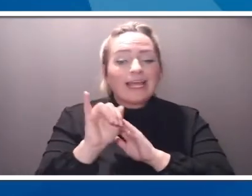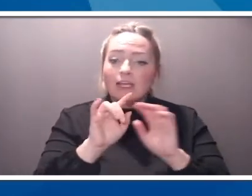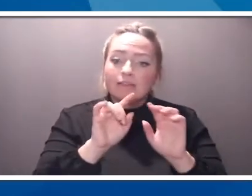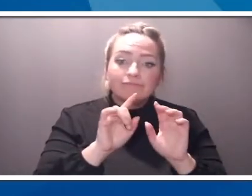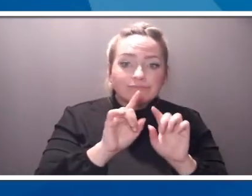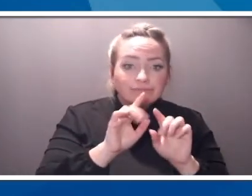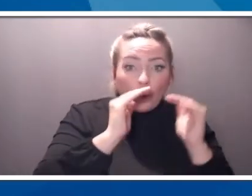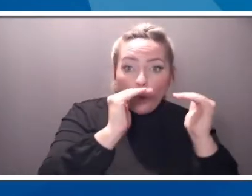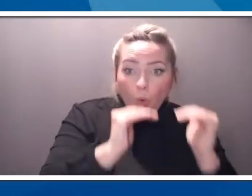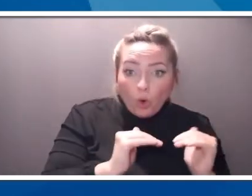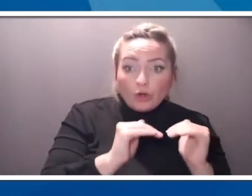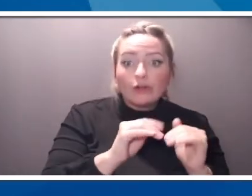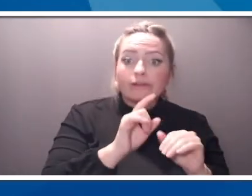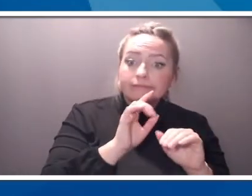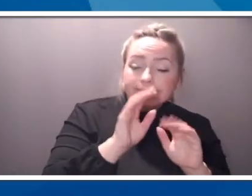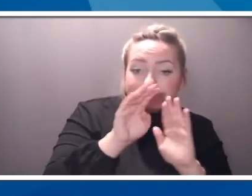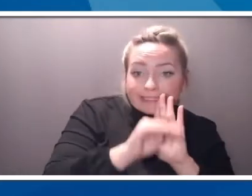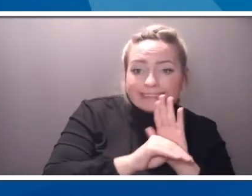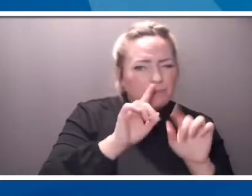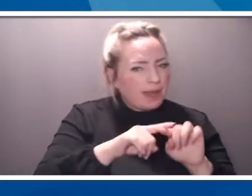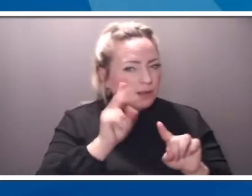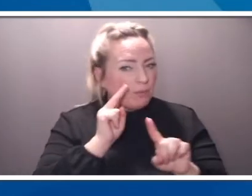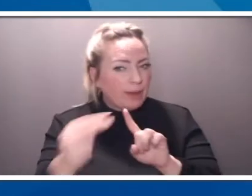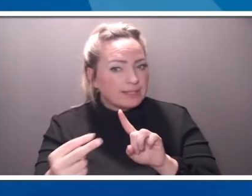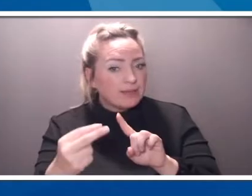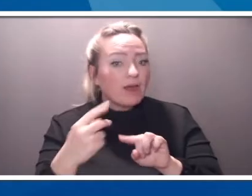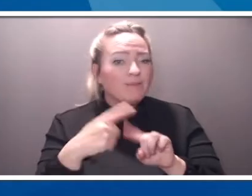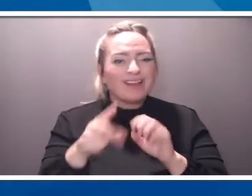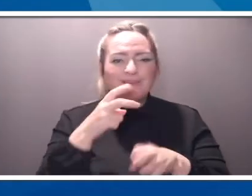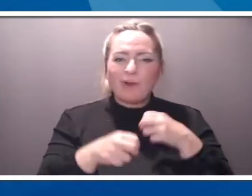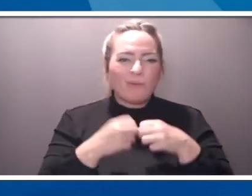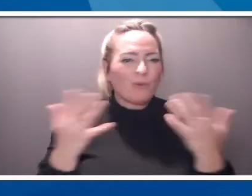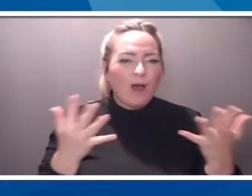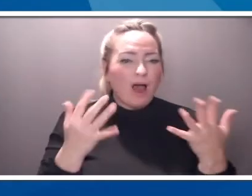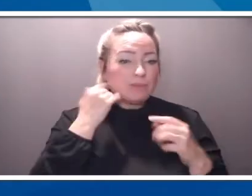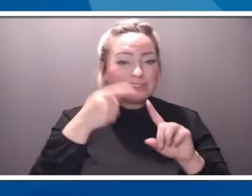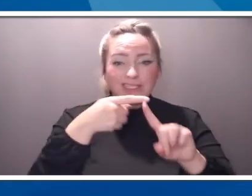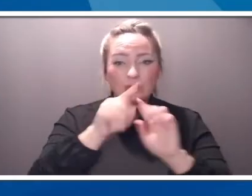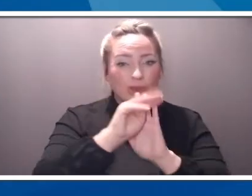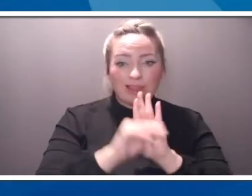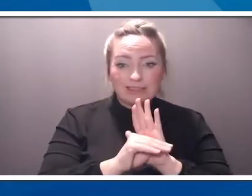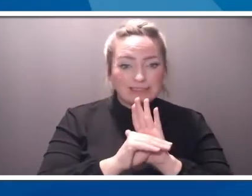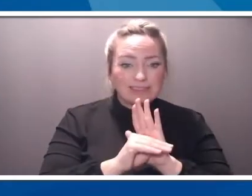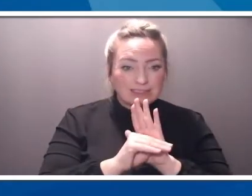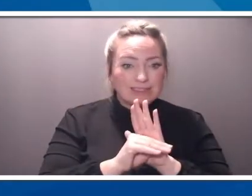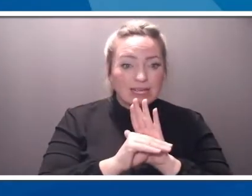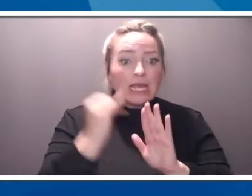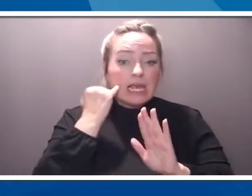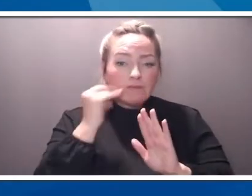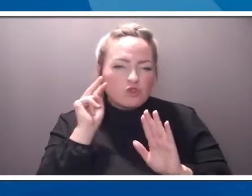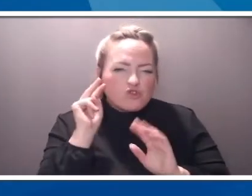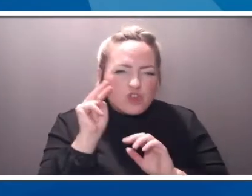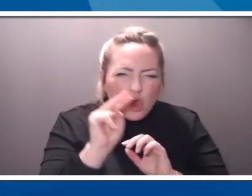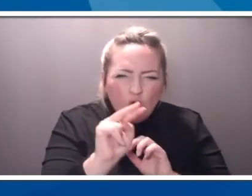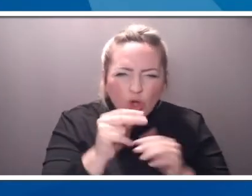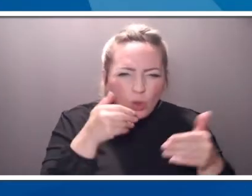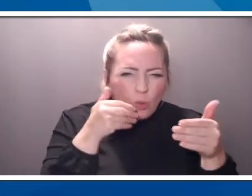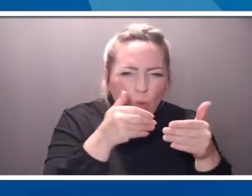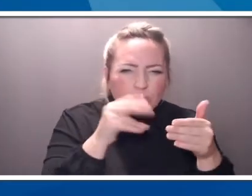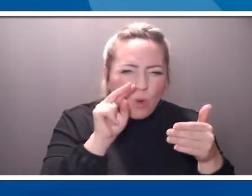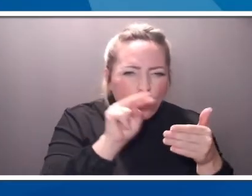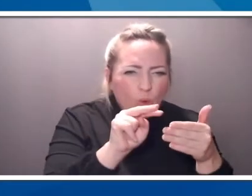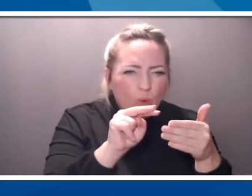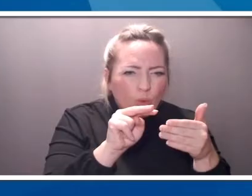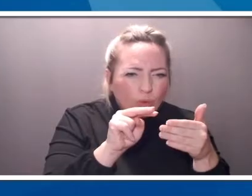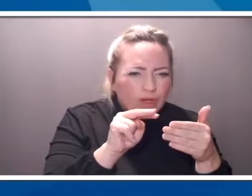list, like unordered list or even ordered list, depending on how I look at it. And the problem with that is, particularly with lists, that if you